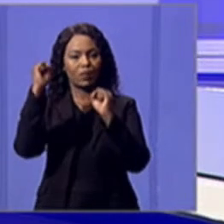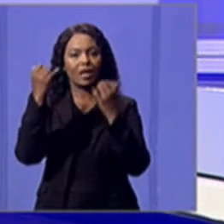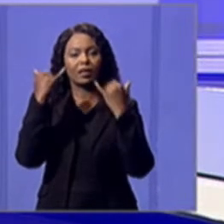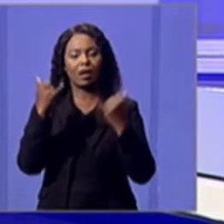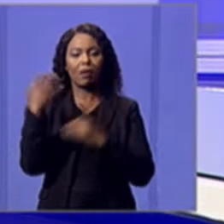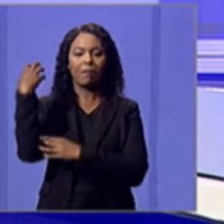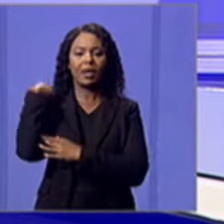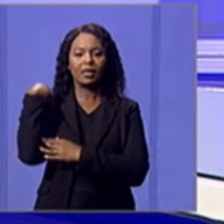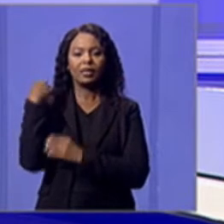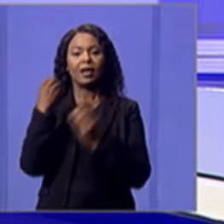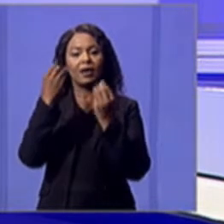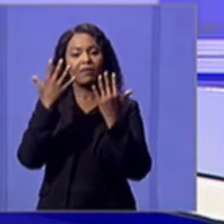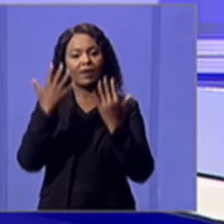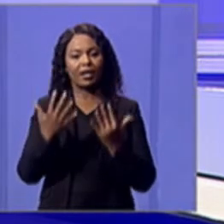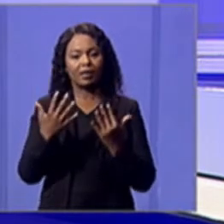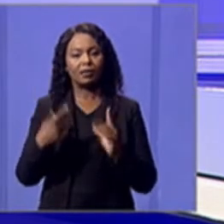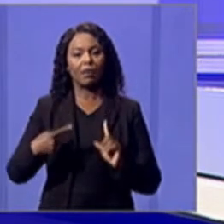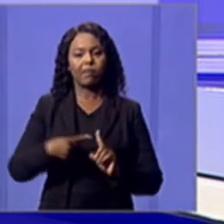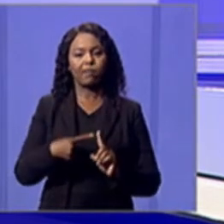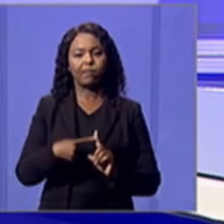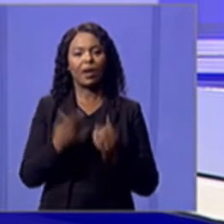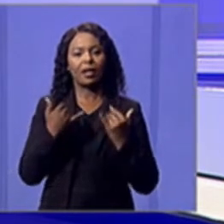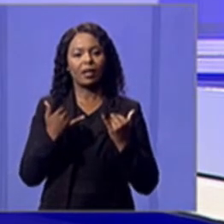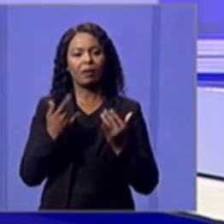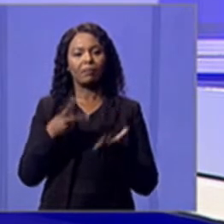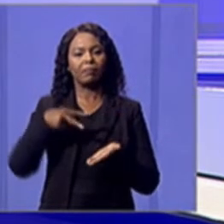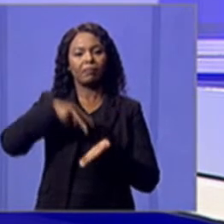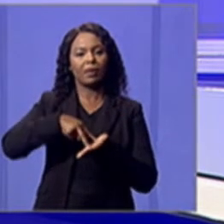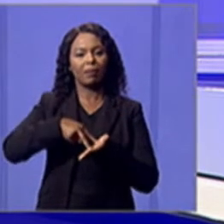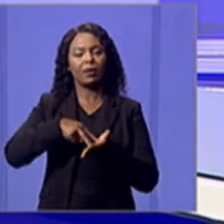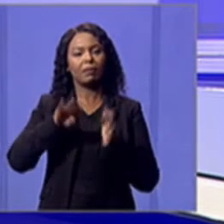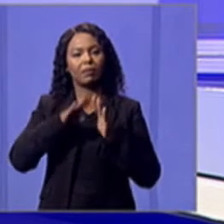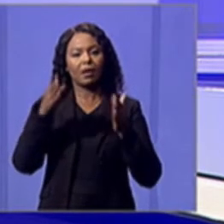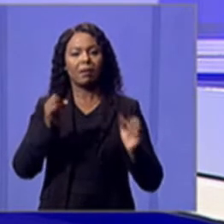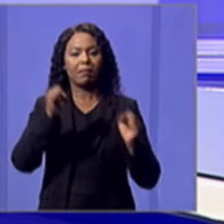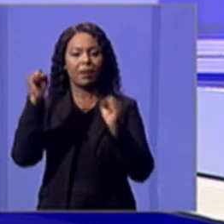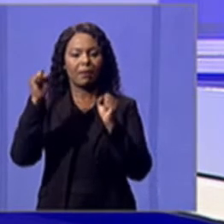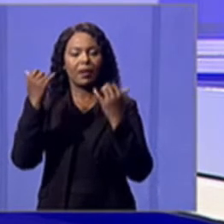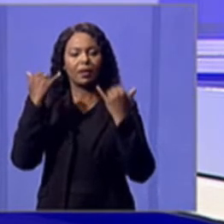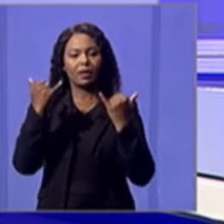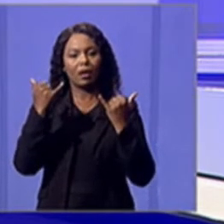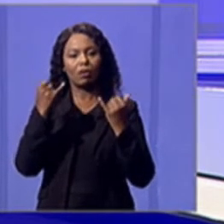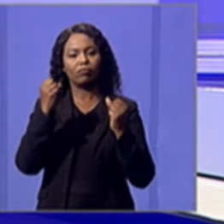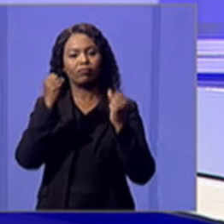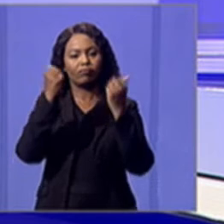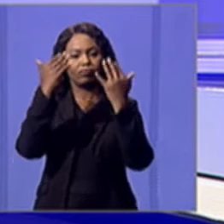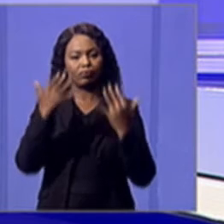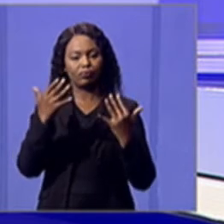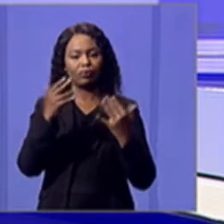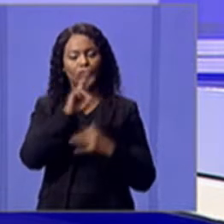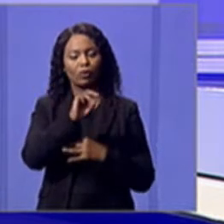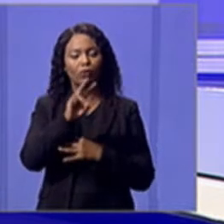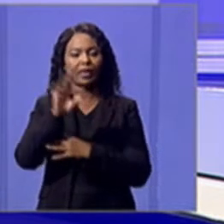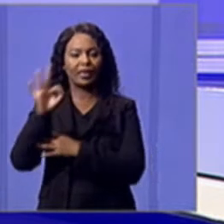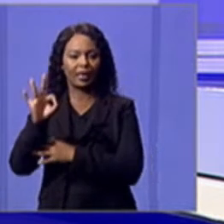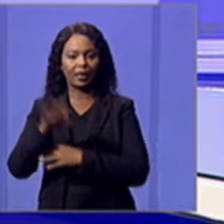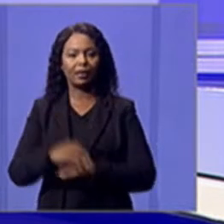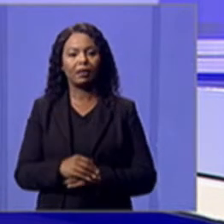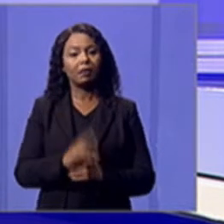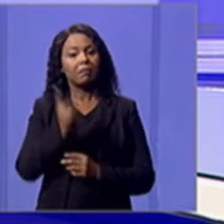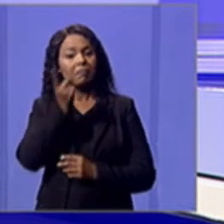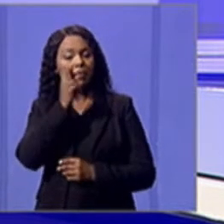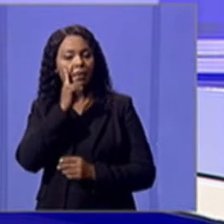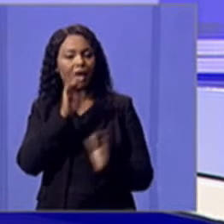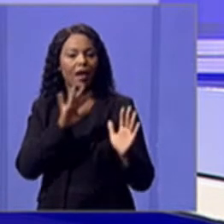tona ya matlotlo Enoch Kotongwana a nametše sefala go ala polelo ya ditekanyetšo tša matlotlo tša 2023 a re